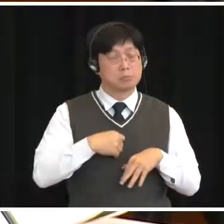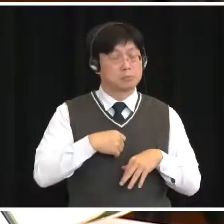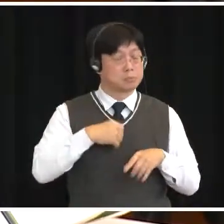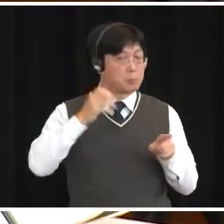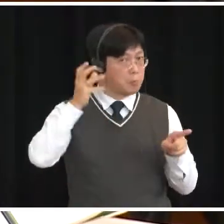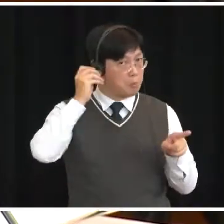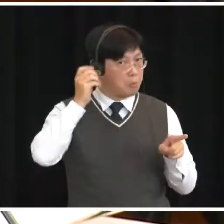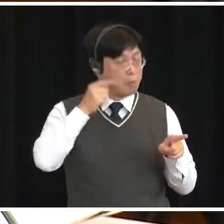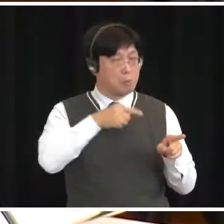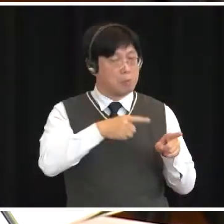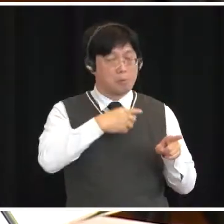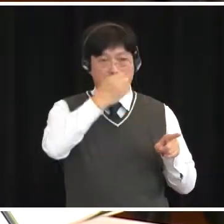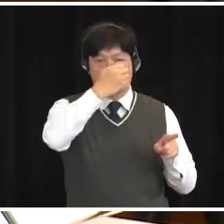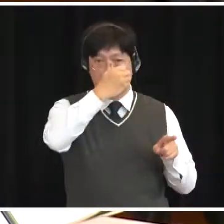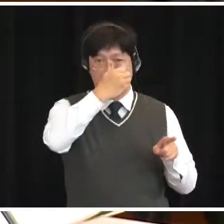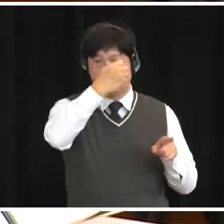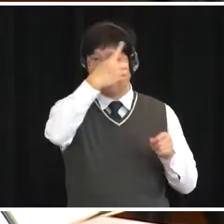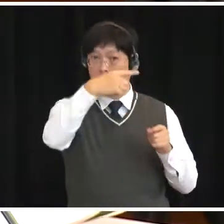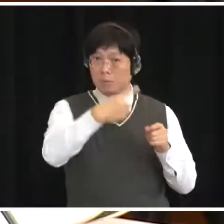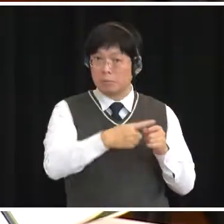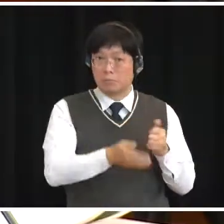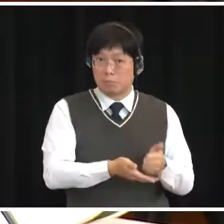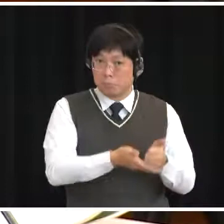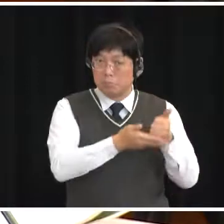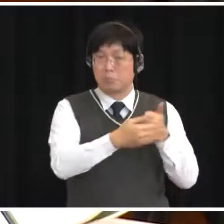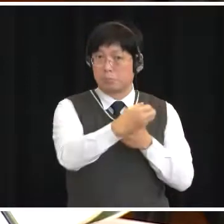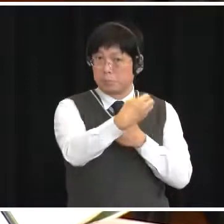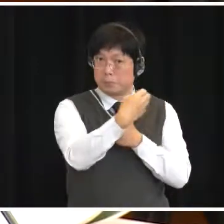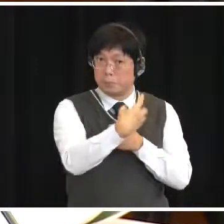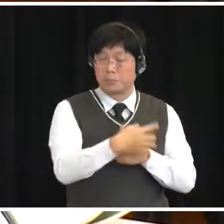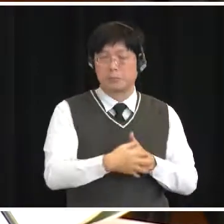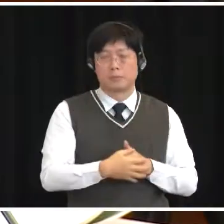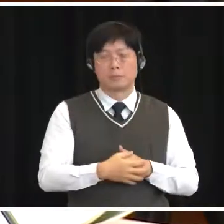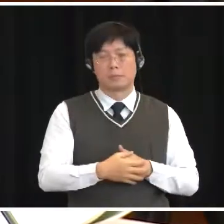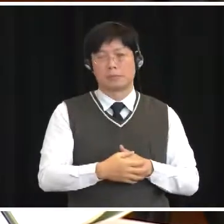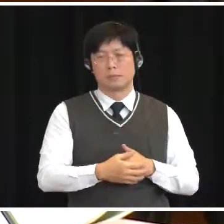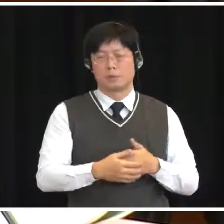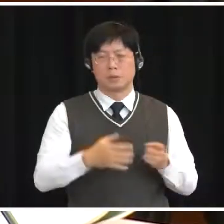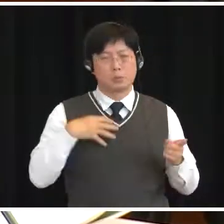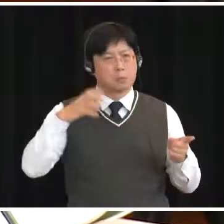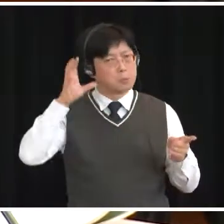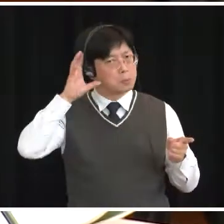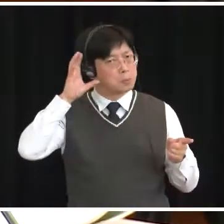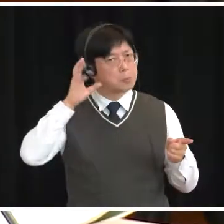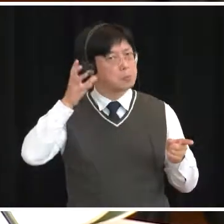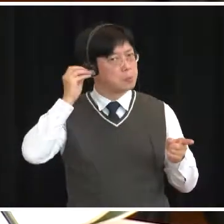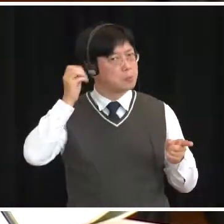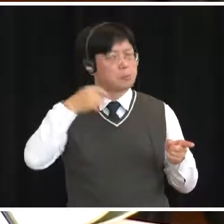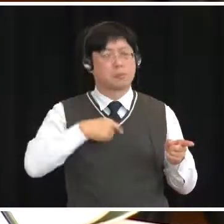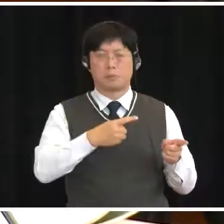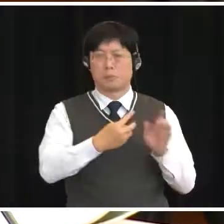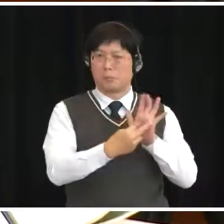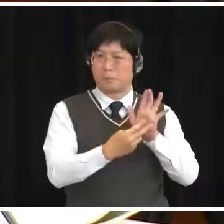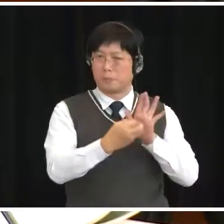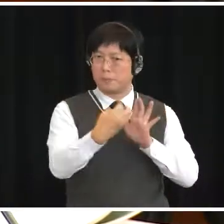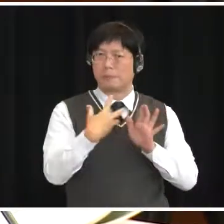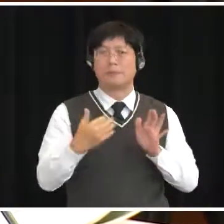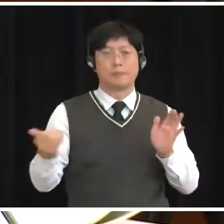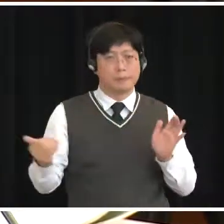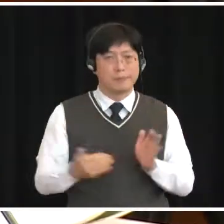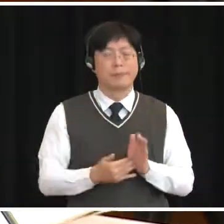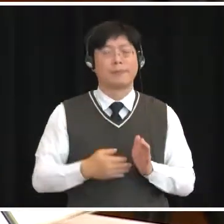when juvenile cases are addressed, the courts respect the youth's right to express